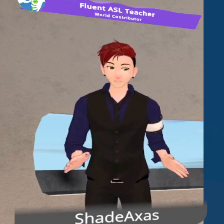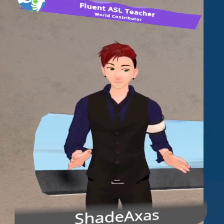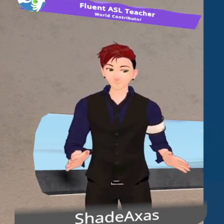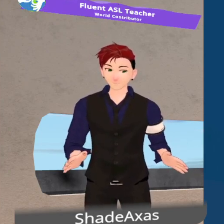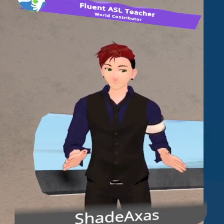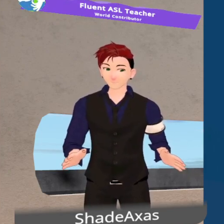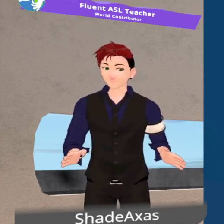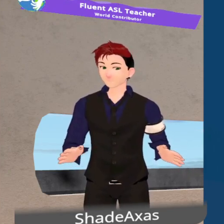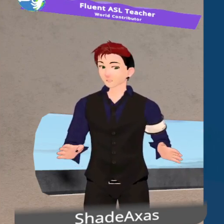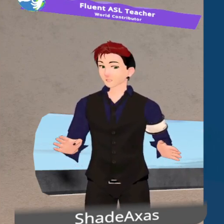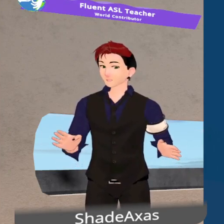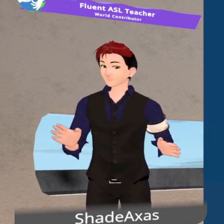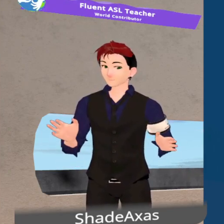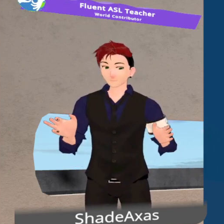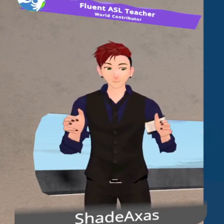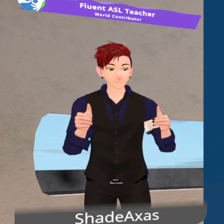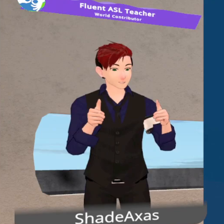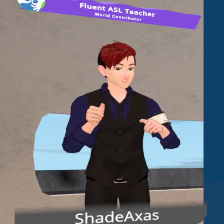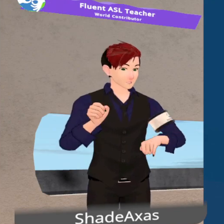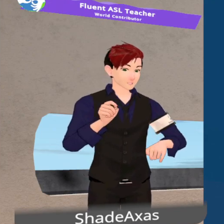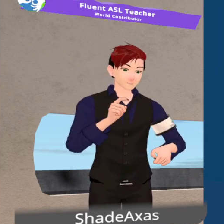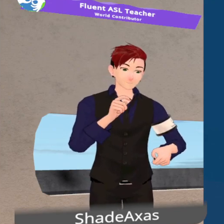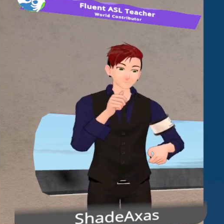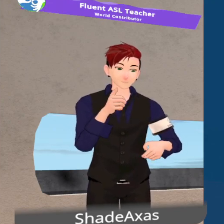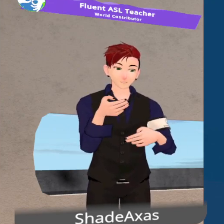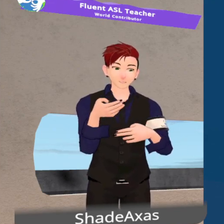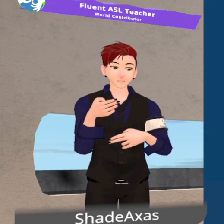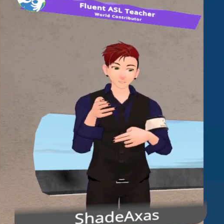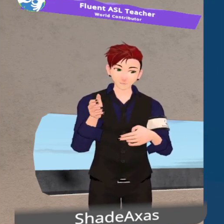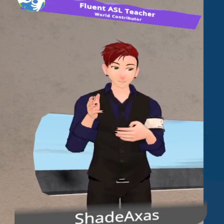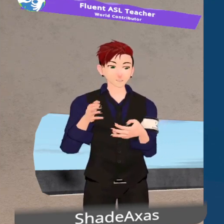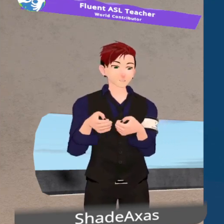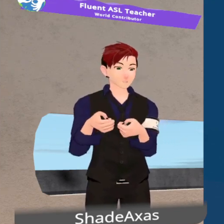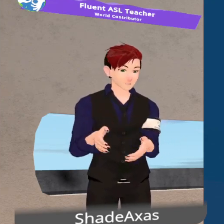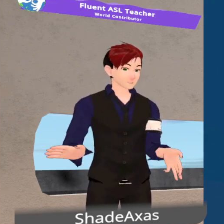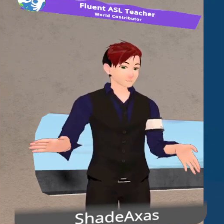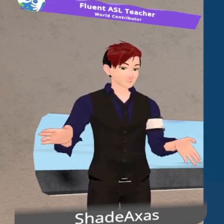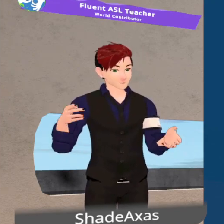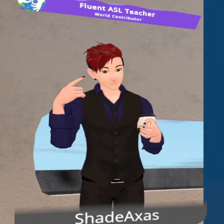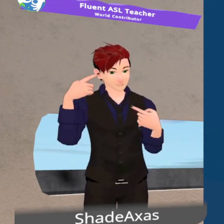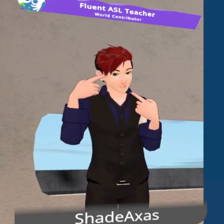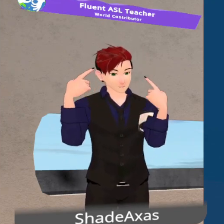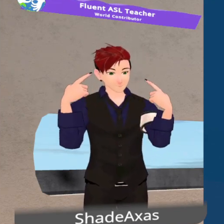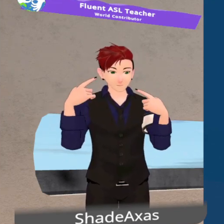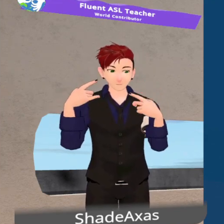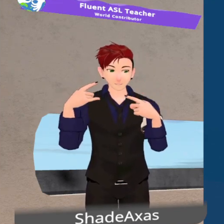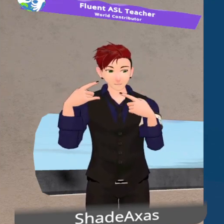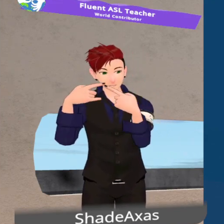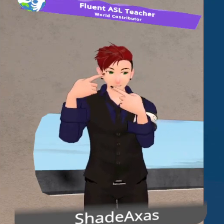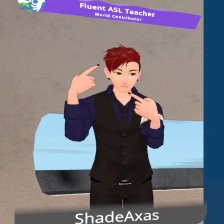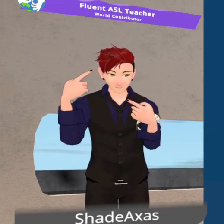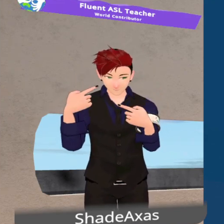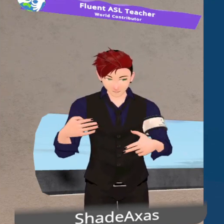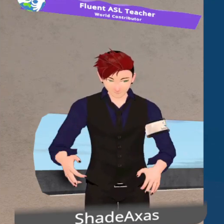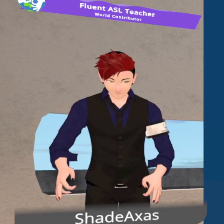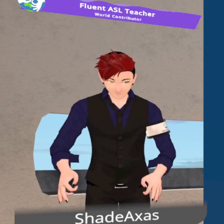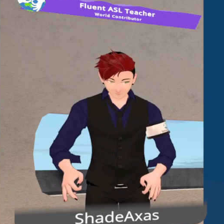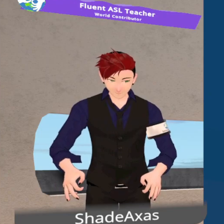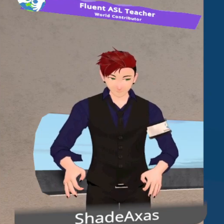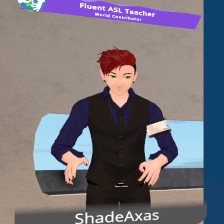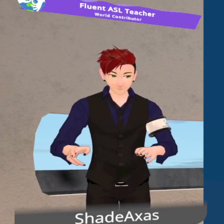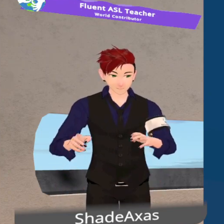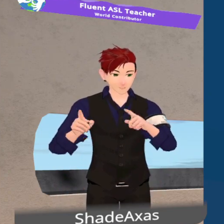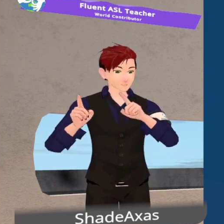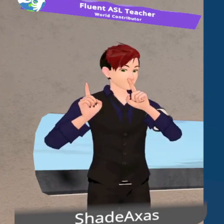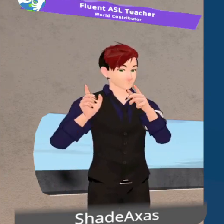completely lost it. It's the same with sign. If you're not using it, you will lose that the neural pathways for